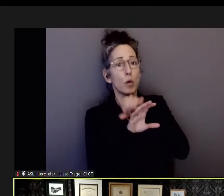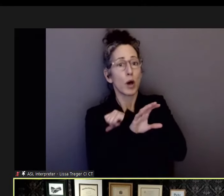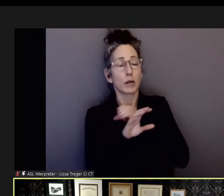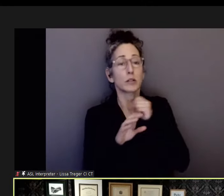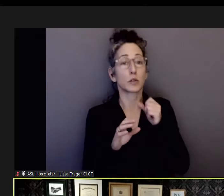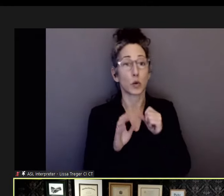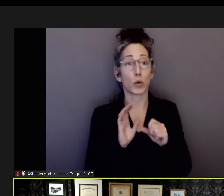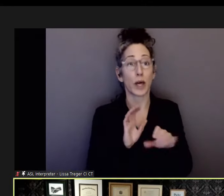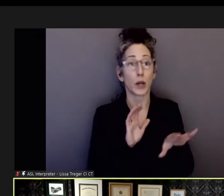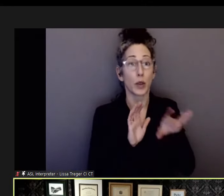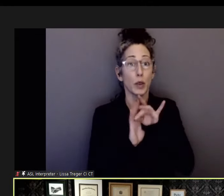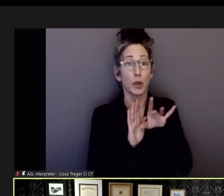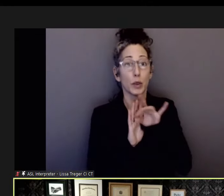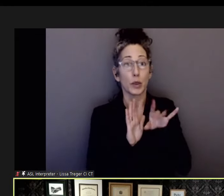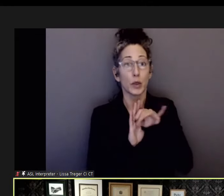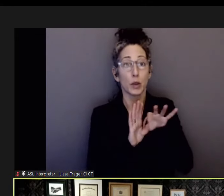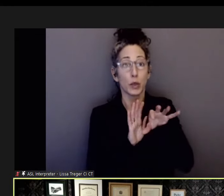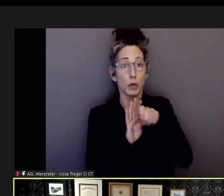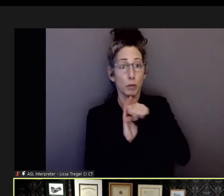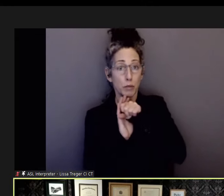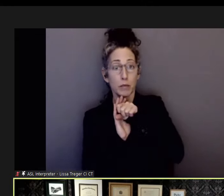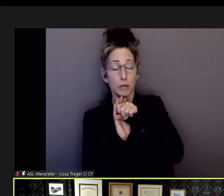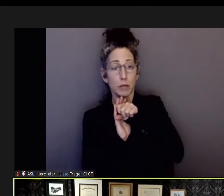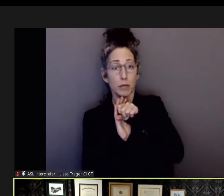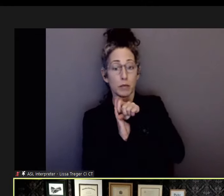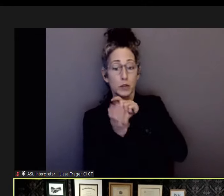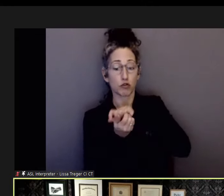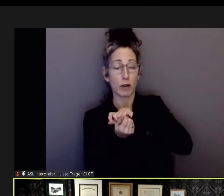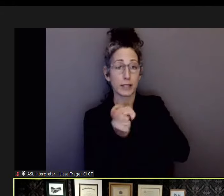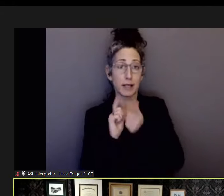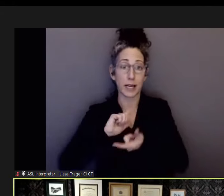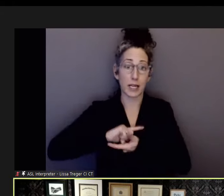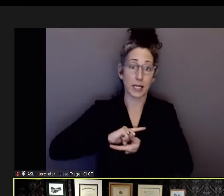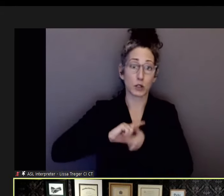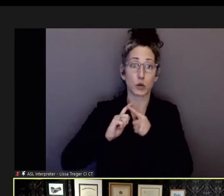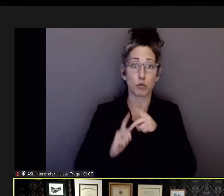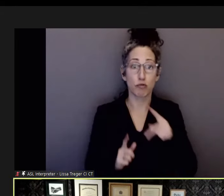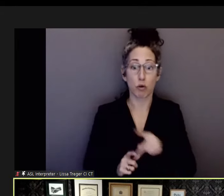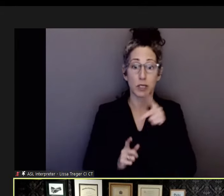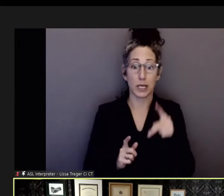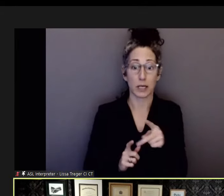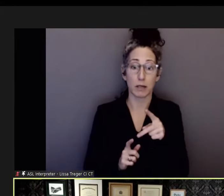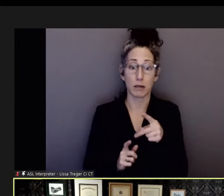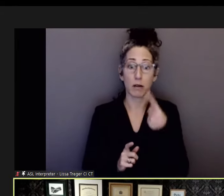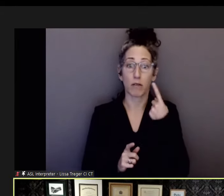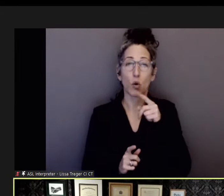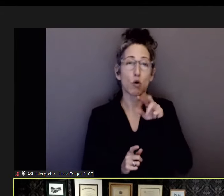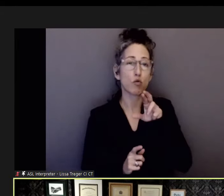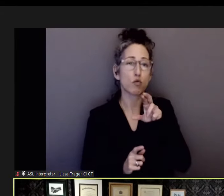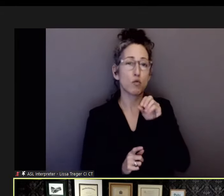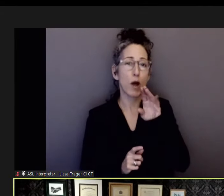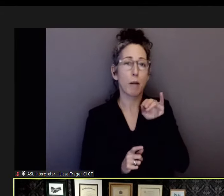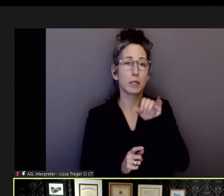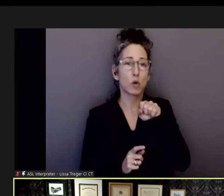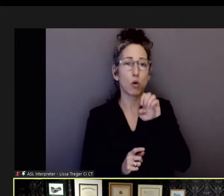mRNA is translated into protein on the ribosomes, the standard cell machinery, to produce a